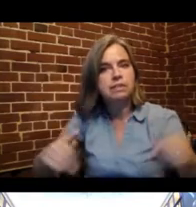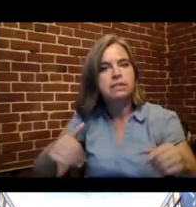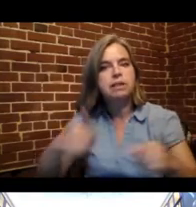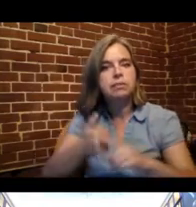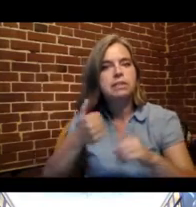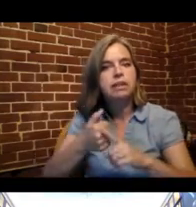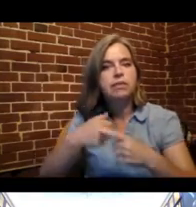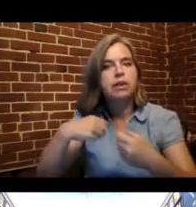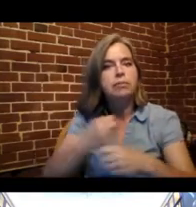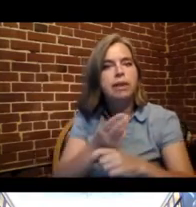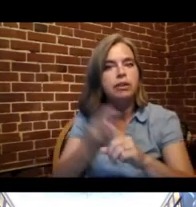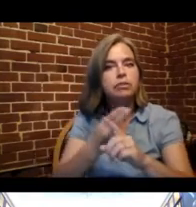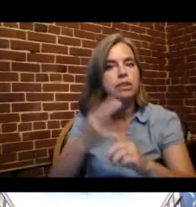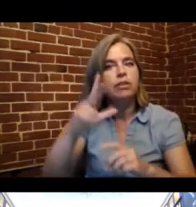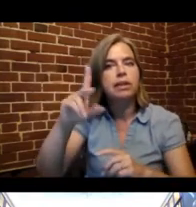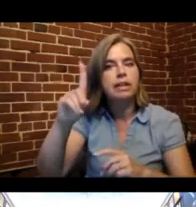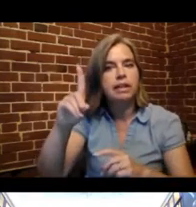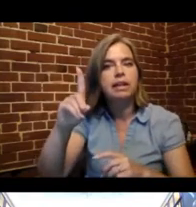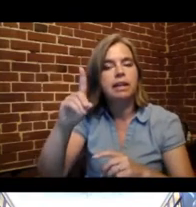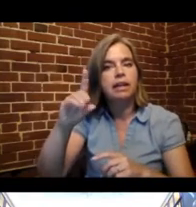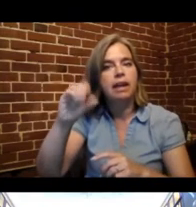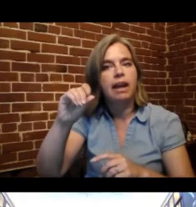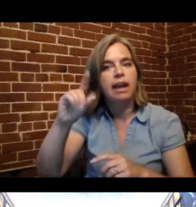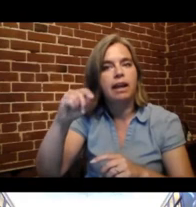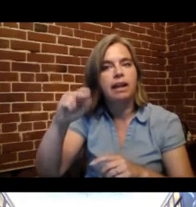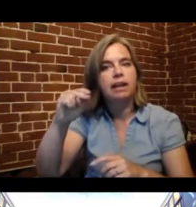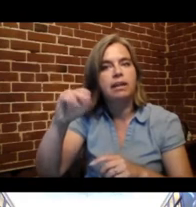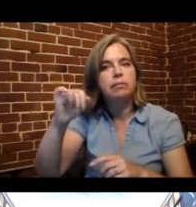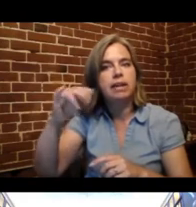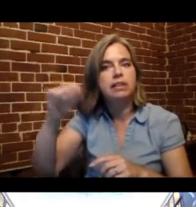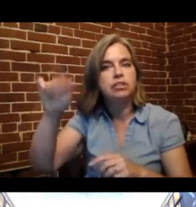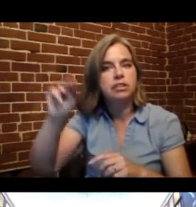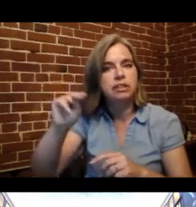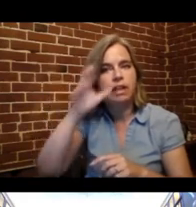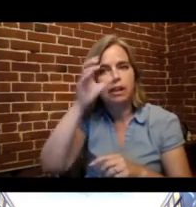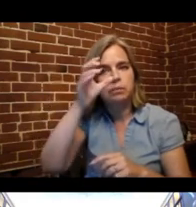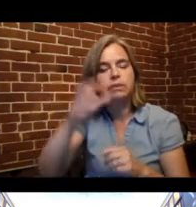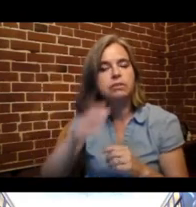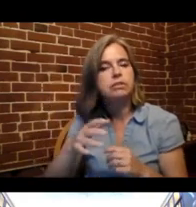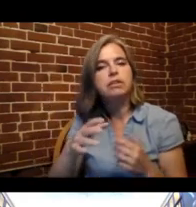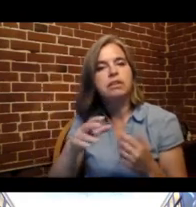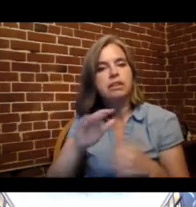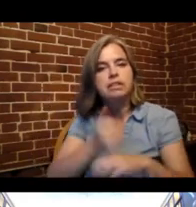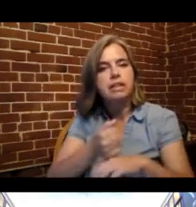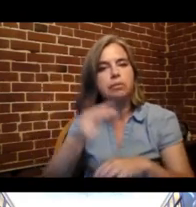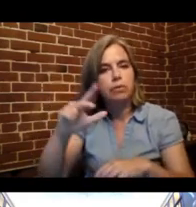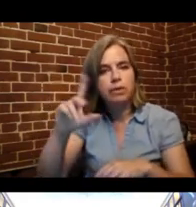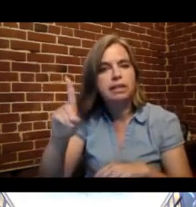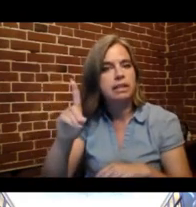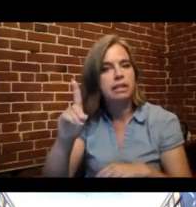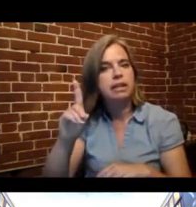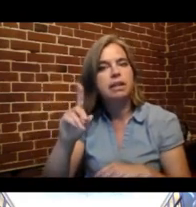3D animation application. So that's rendered in 3D. And we also use